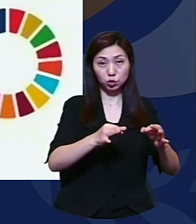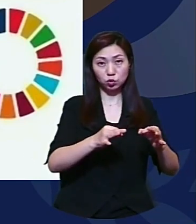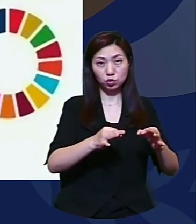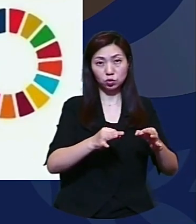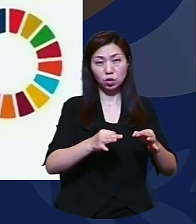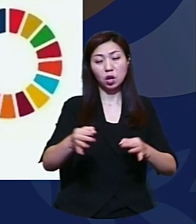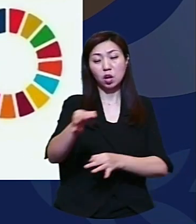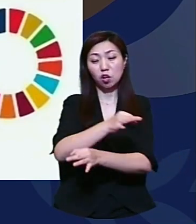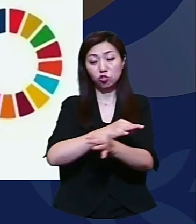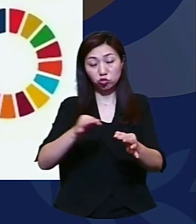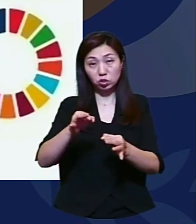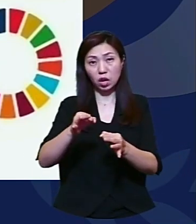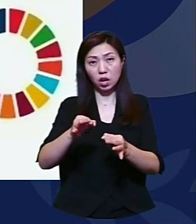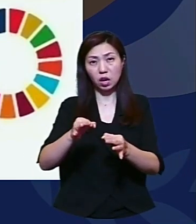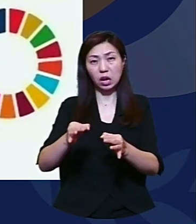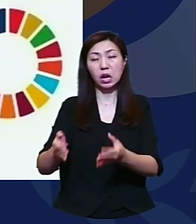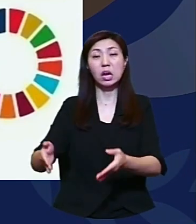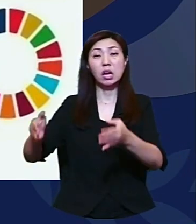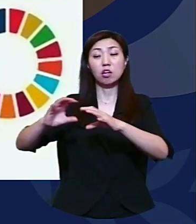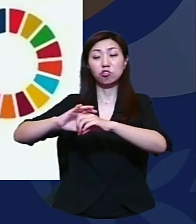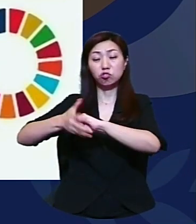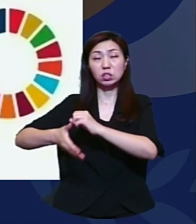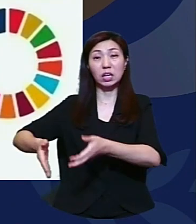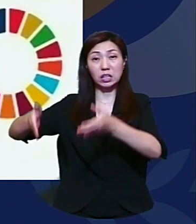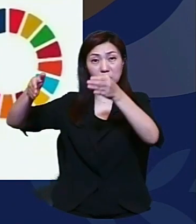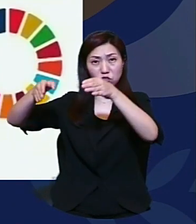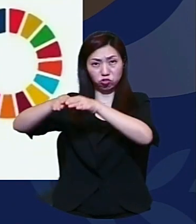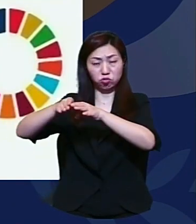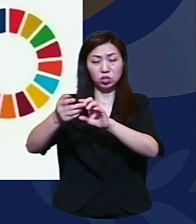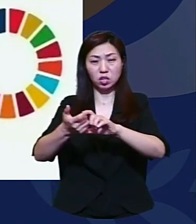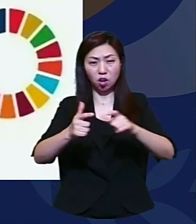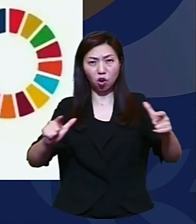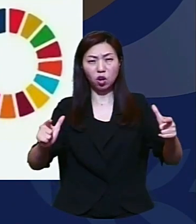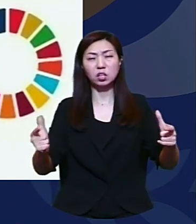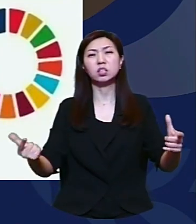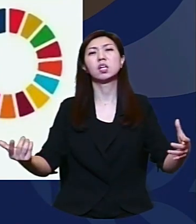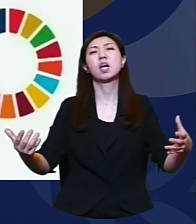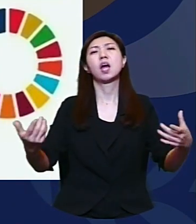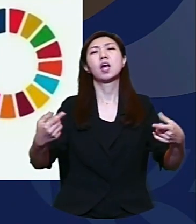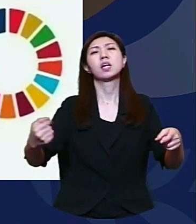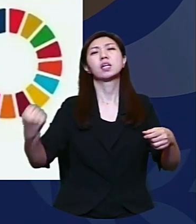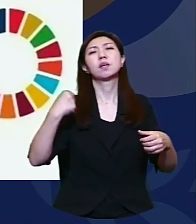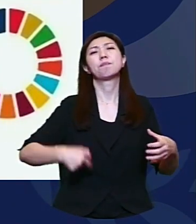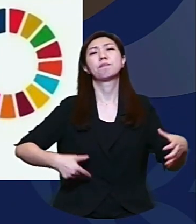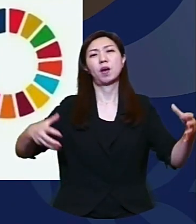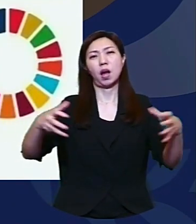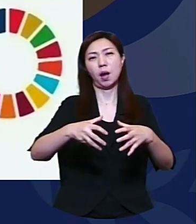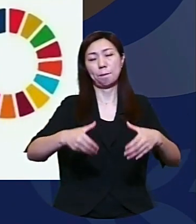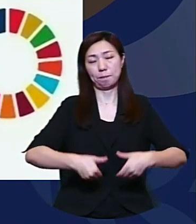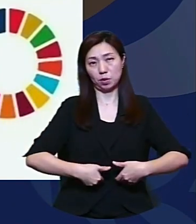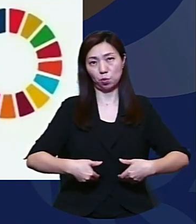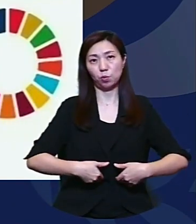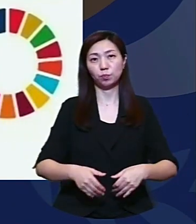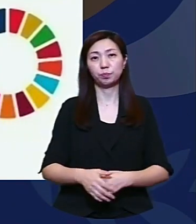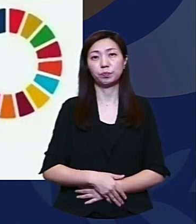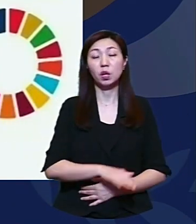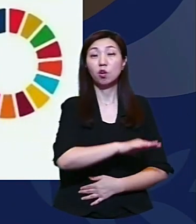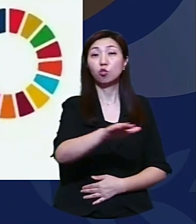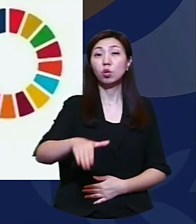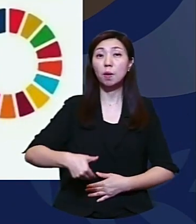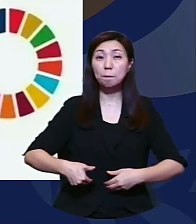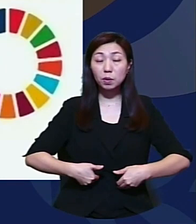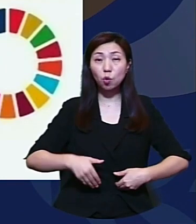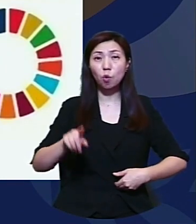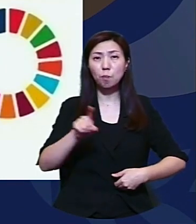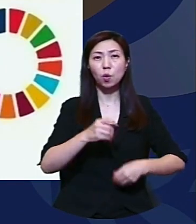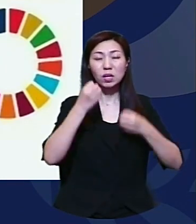institutions, and international organizations is absolutely essential. We need new models that share the